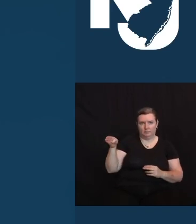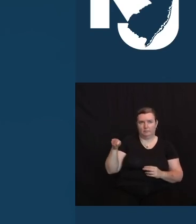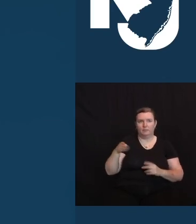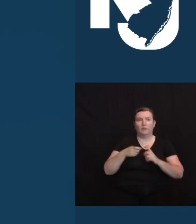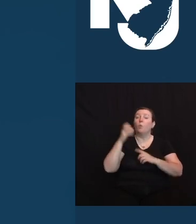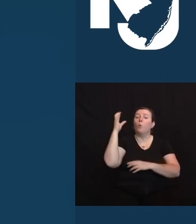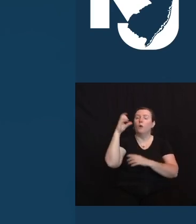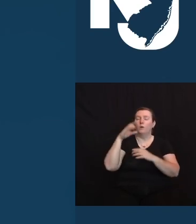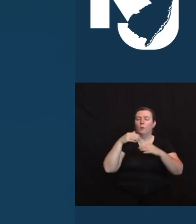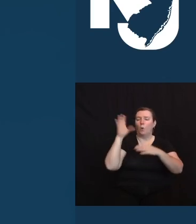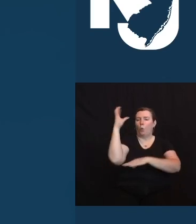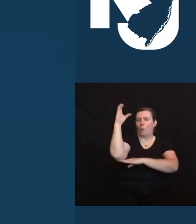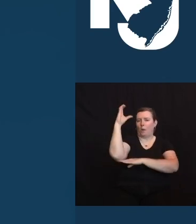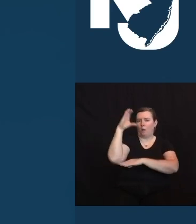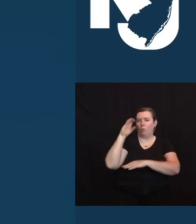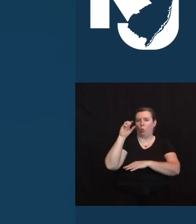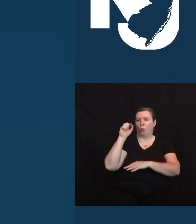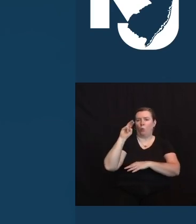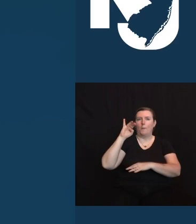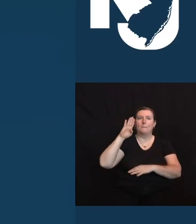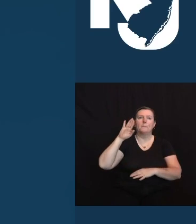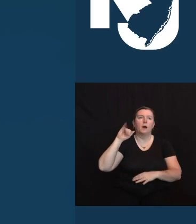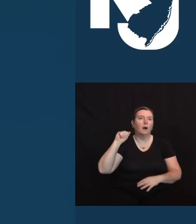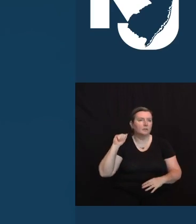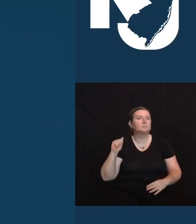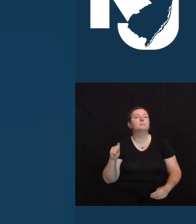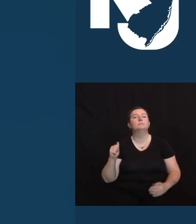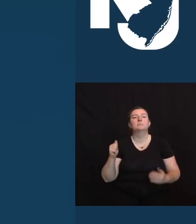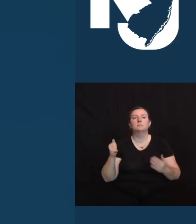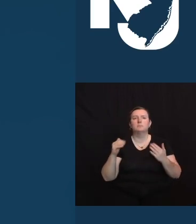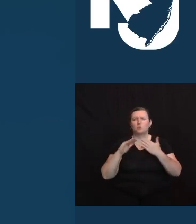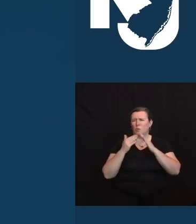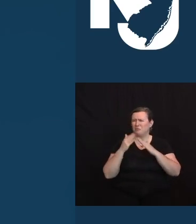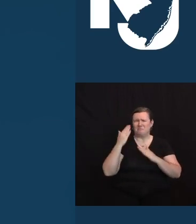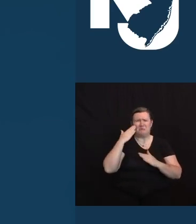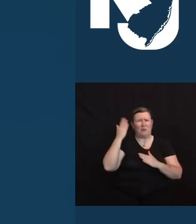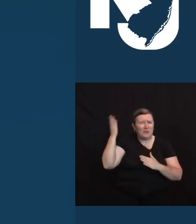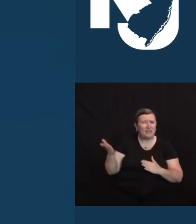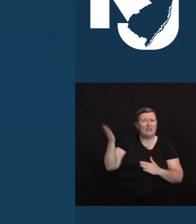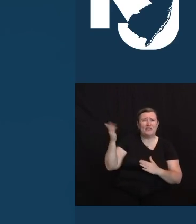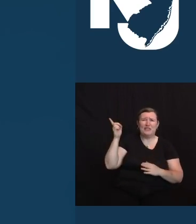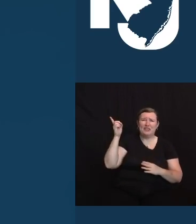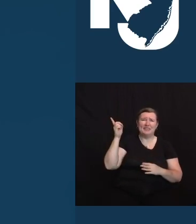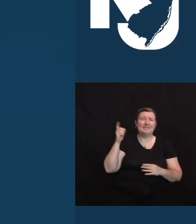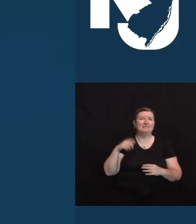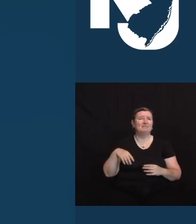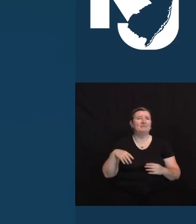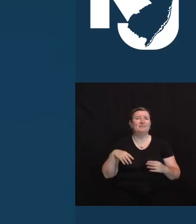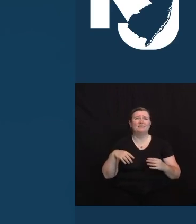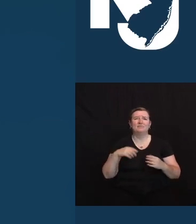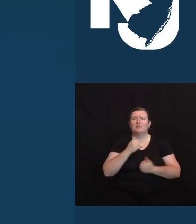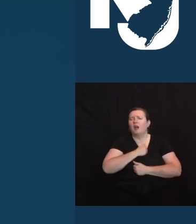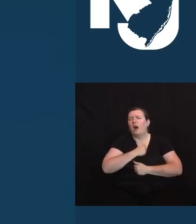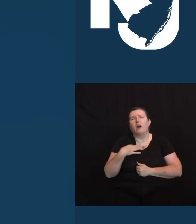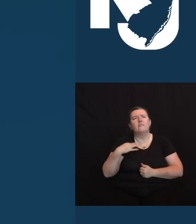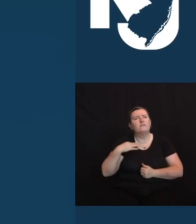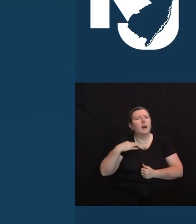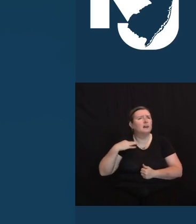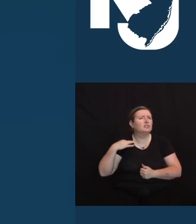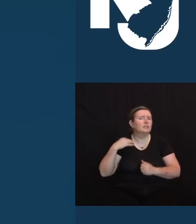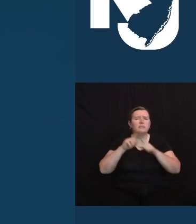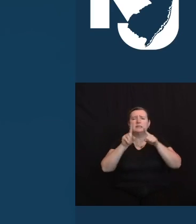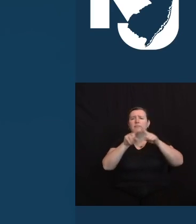was a proud Dover resident known by many throughout the community. She was an avid volunteer for local organizations and took pride in